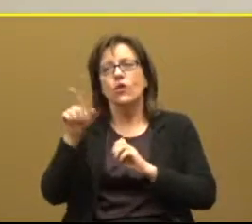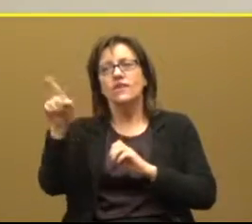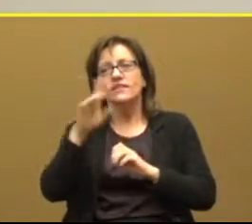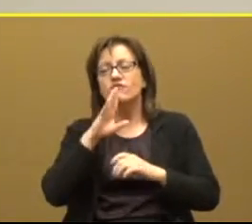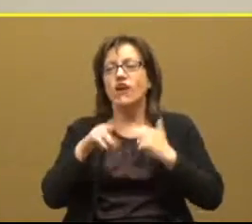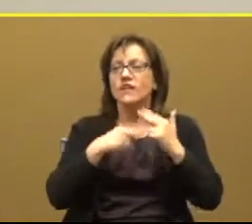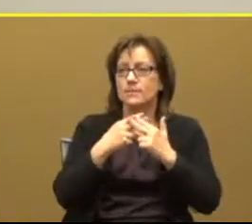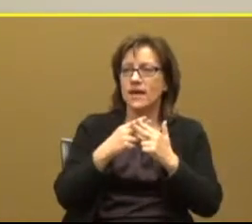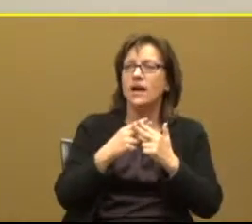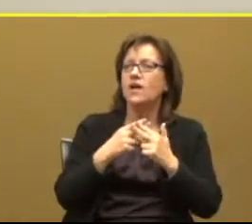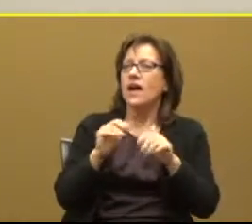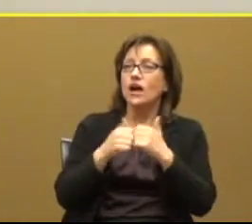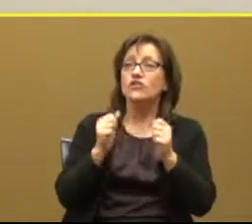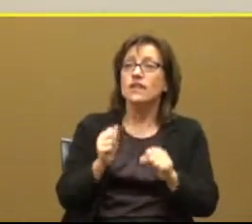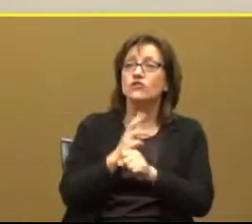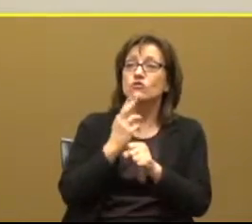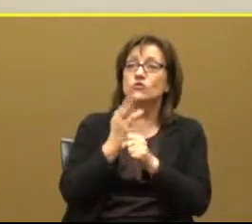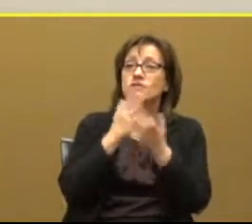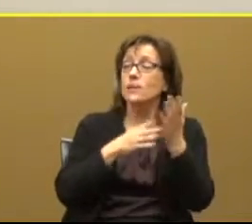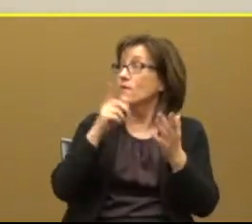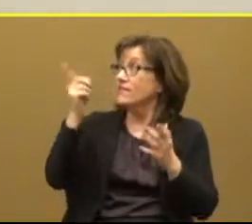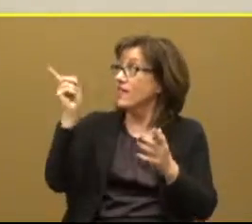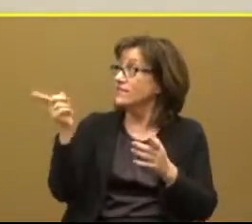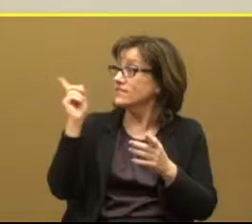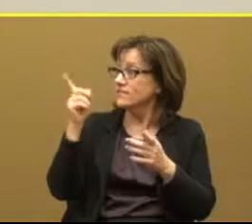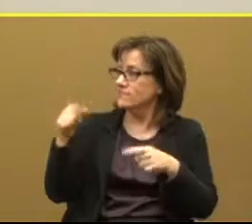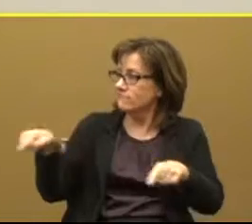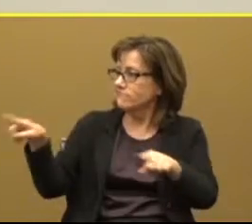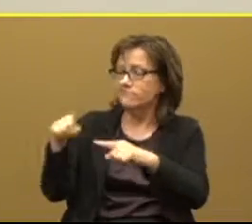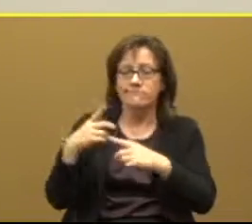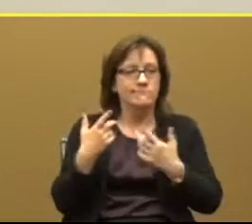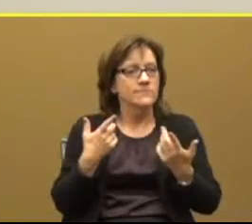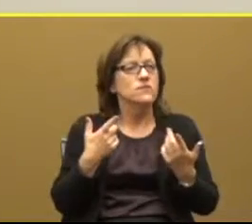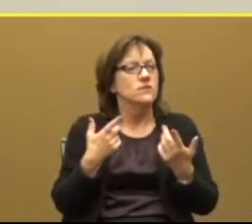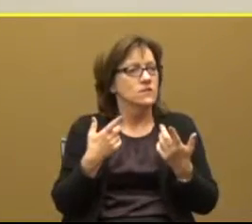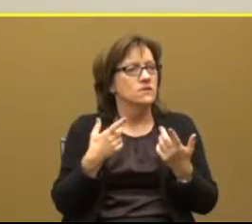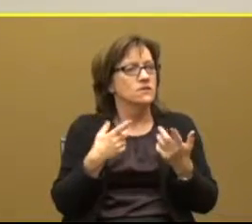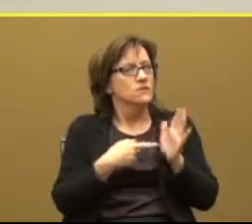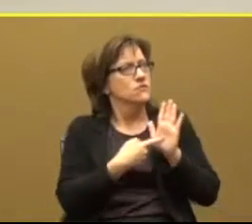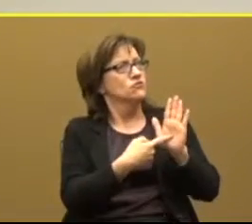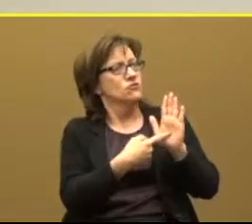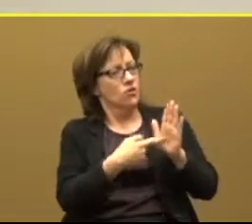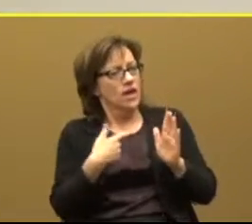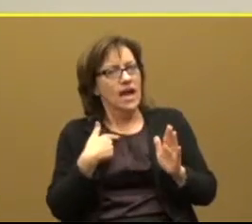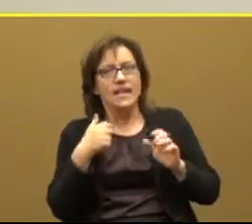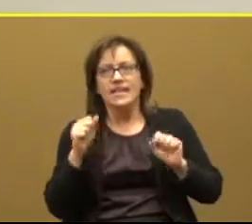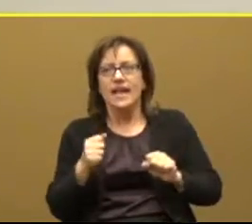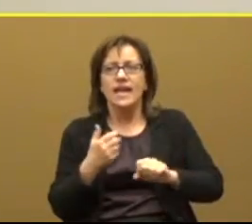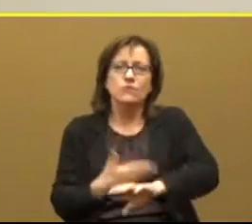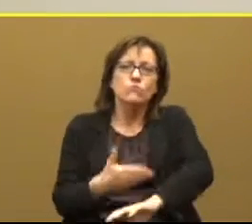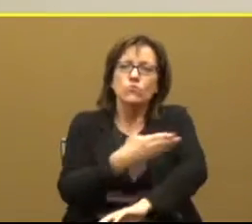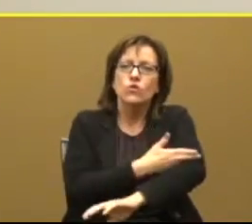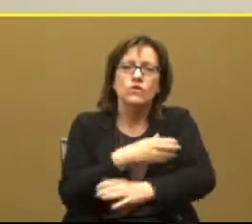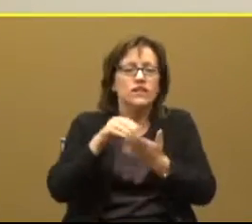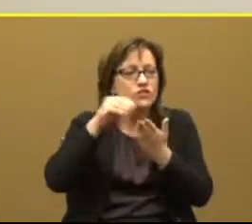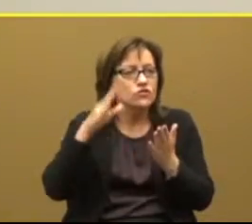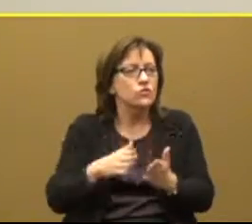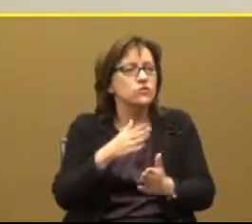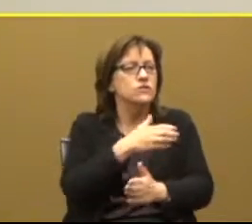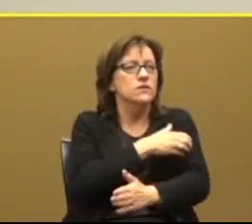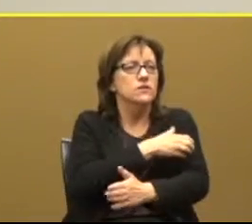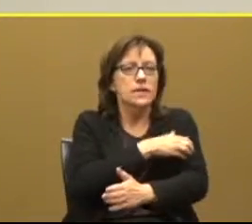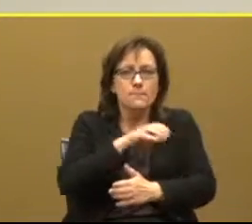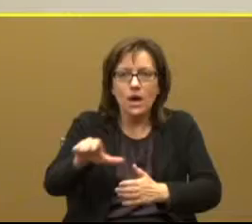use some of these things to really illustrate how you can work on student empowerment and student